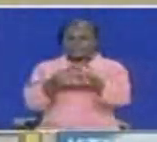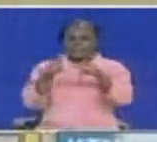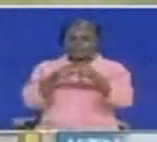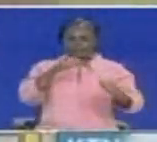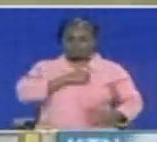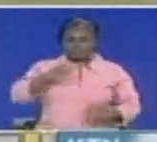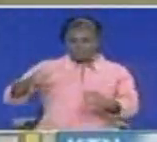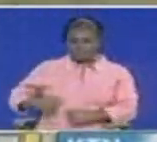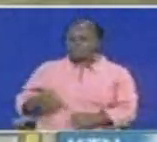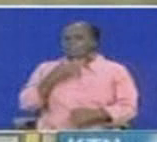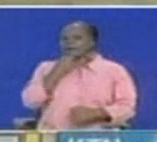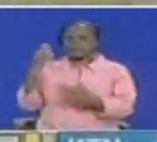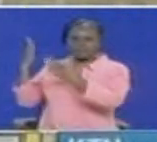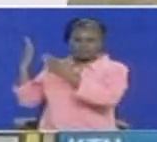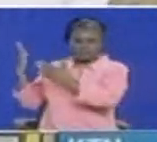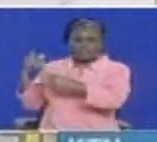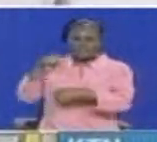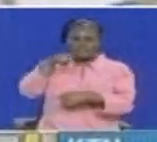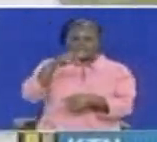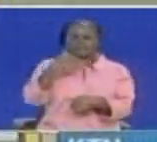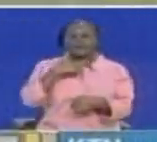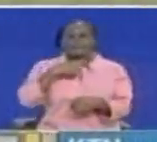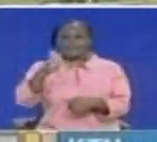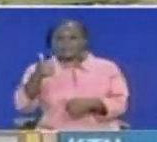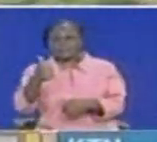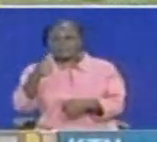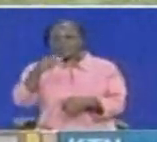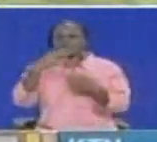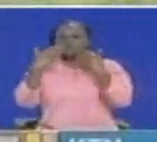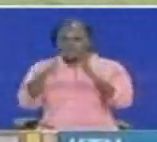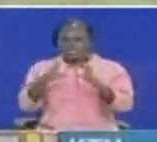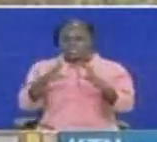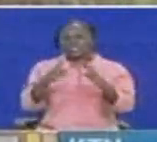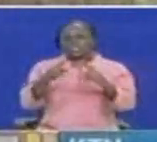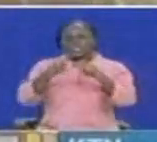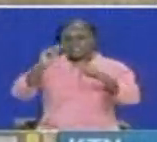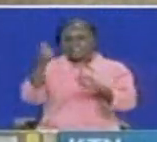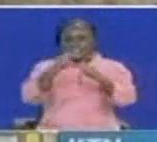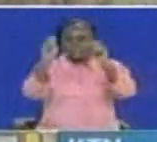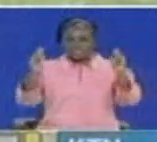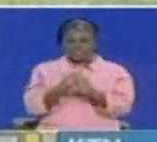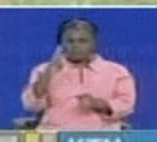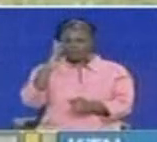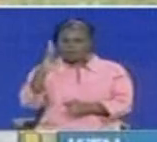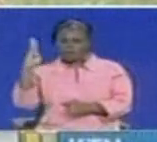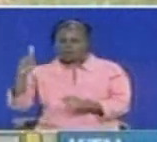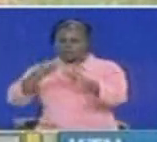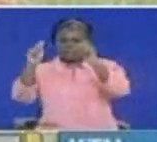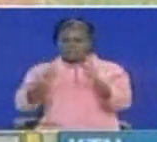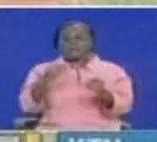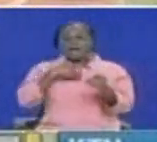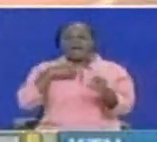Walter Moenga, Tony Chirchir, and US-based Calvin Katanta will complete the Kenyan team. The 4x400 meters team, however, has a